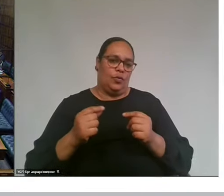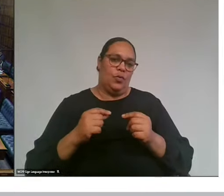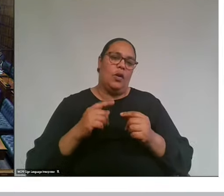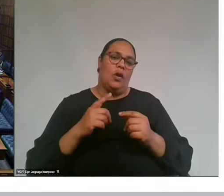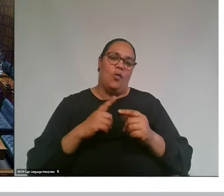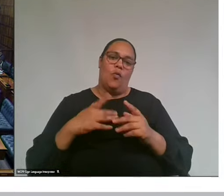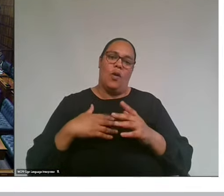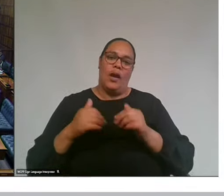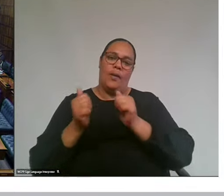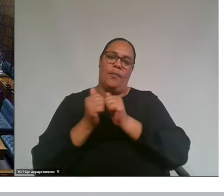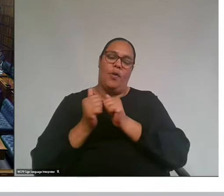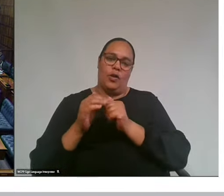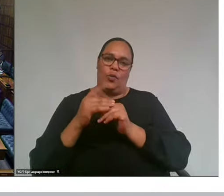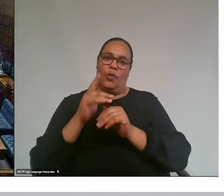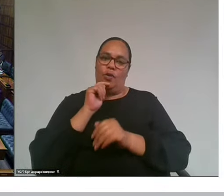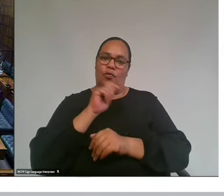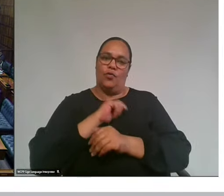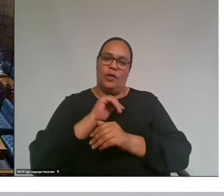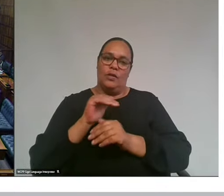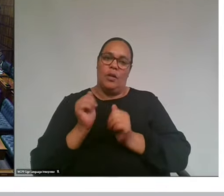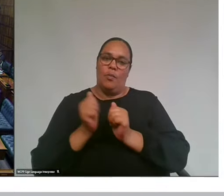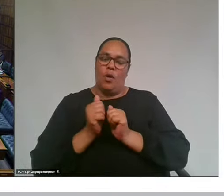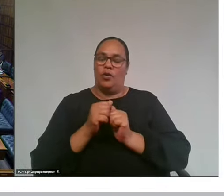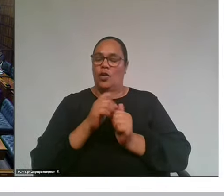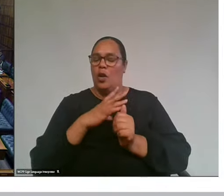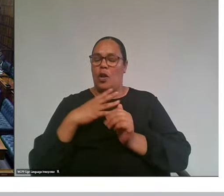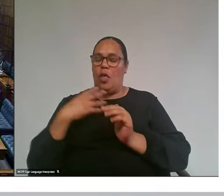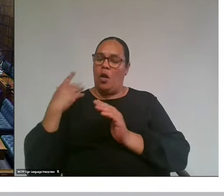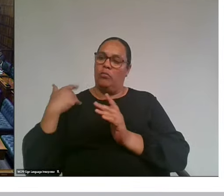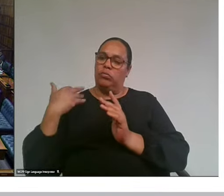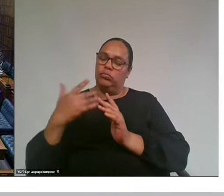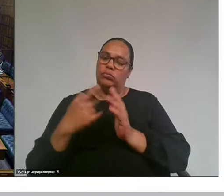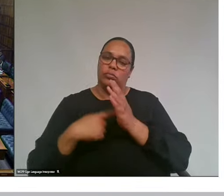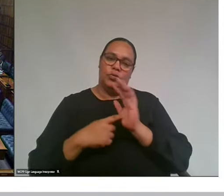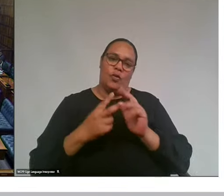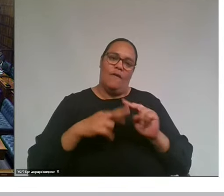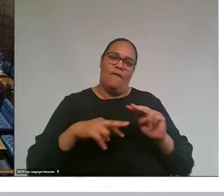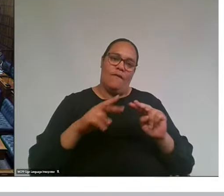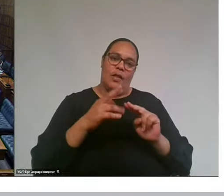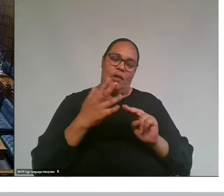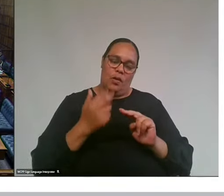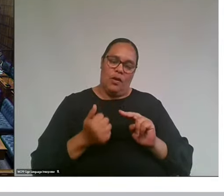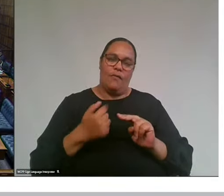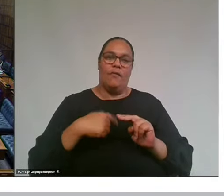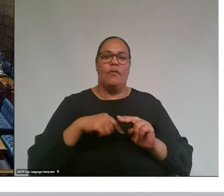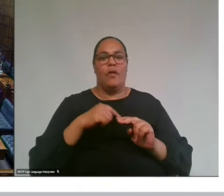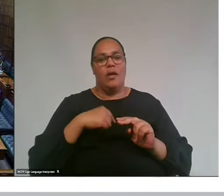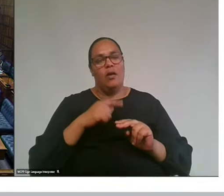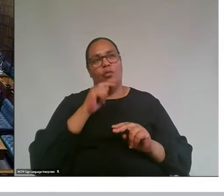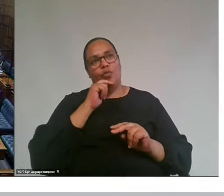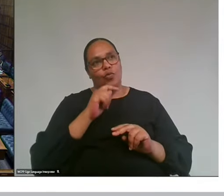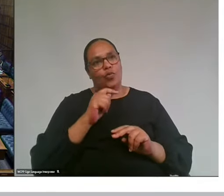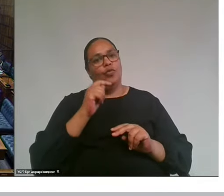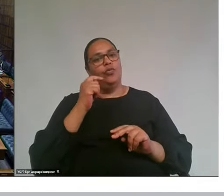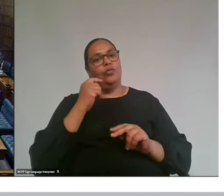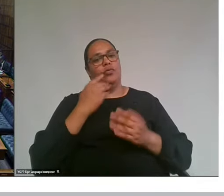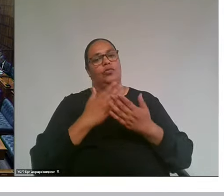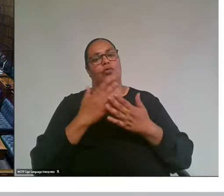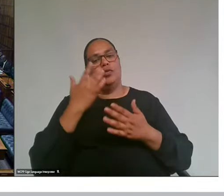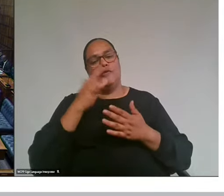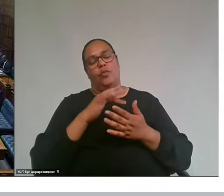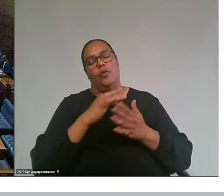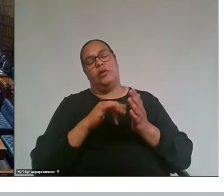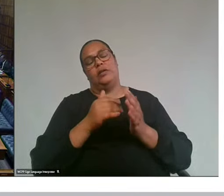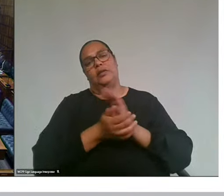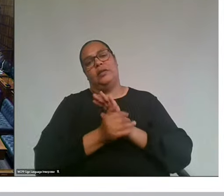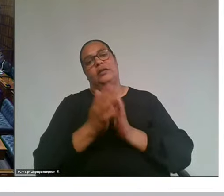being a partner with them a trusted partner that has a long track record of showing value to them we Our intention is to use that small Skill Center as